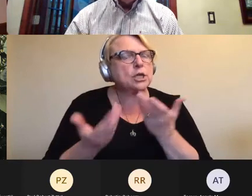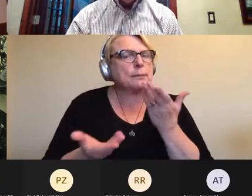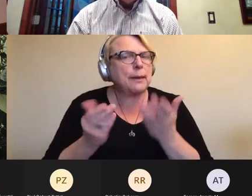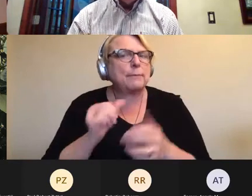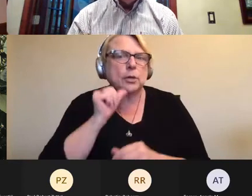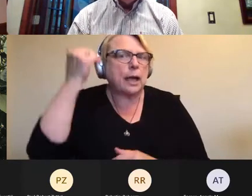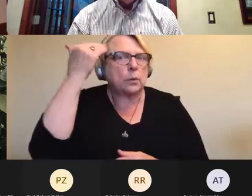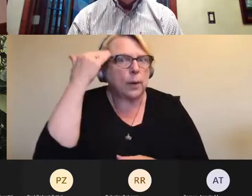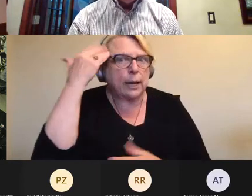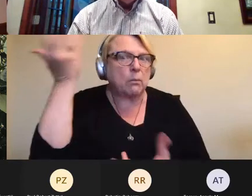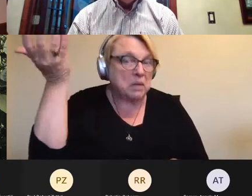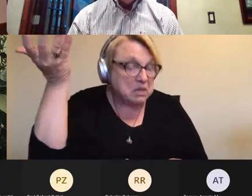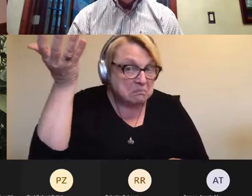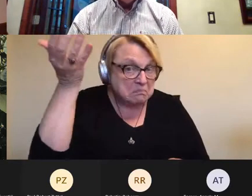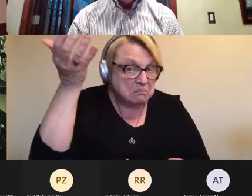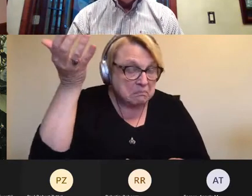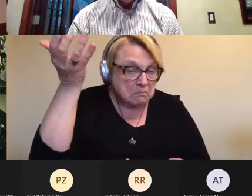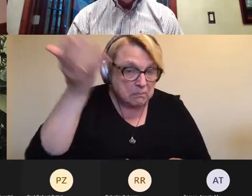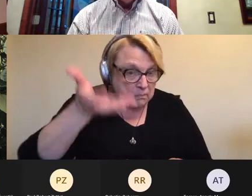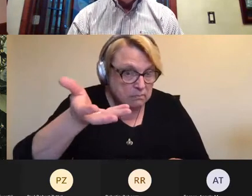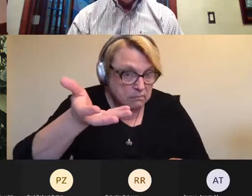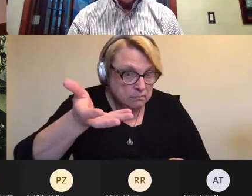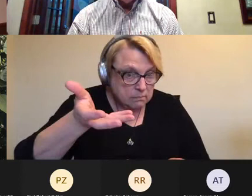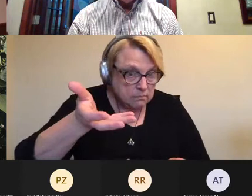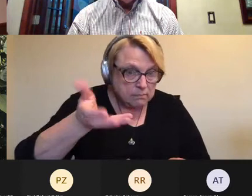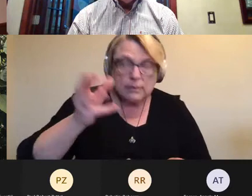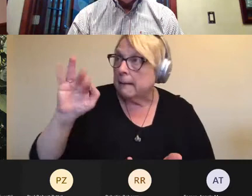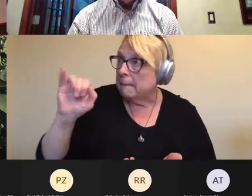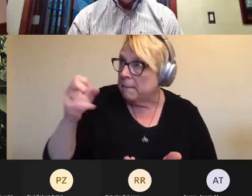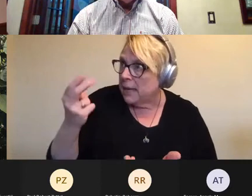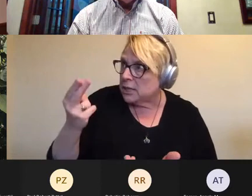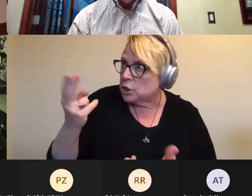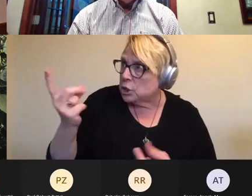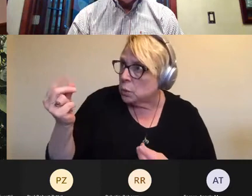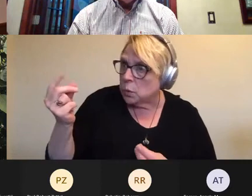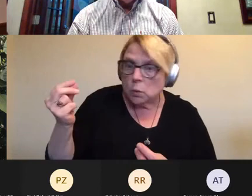field however you want to handle it. Mitch, what do you want to do?